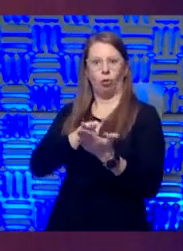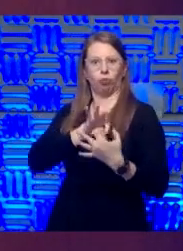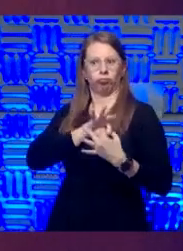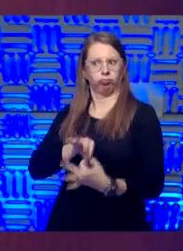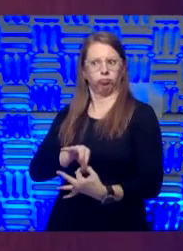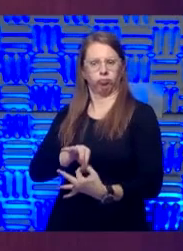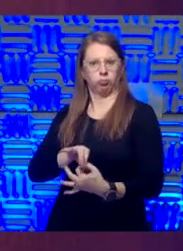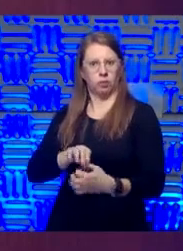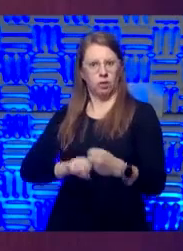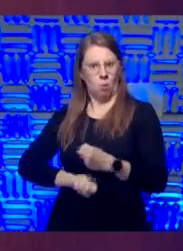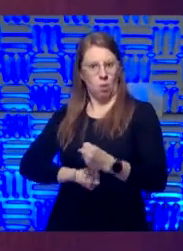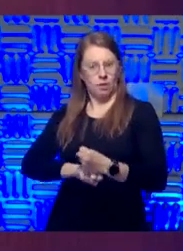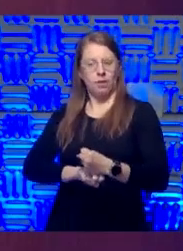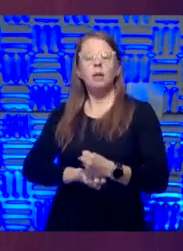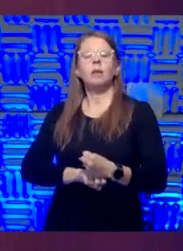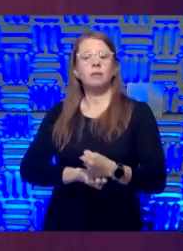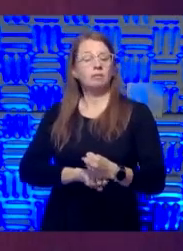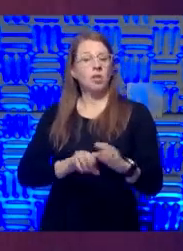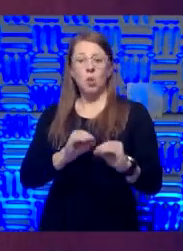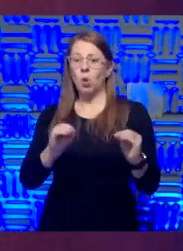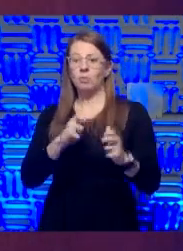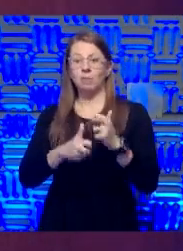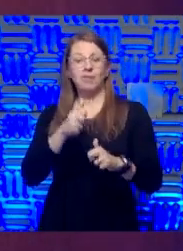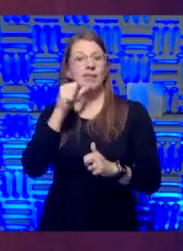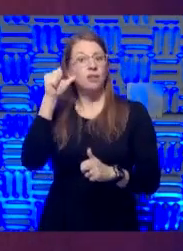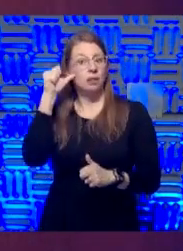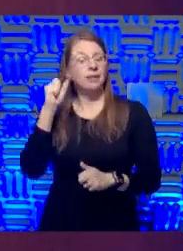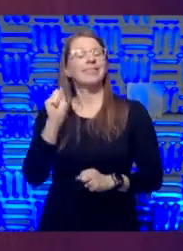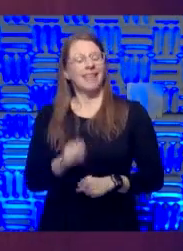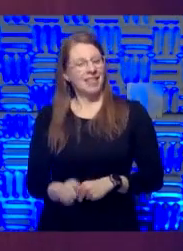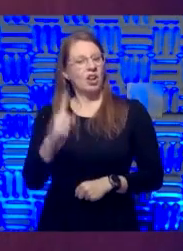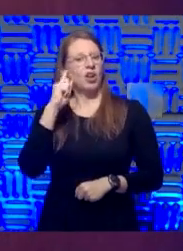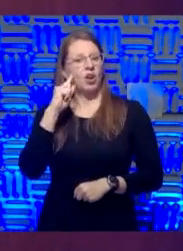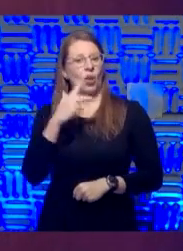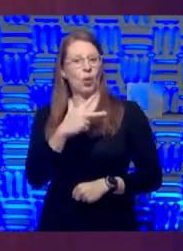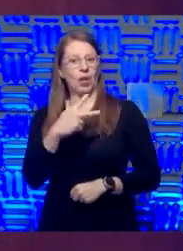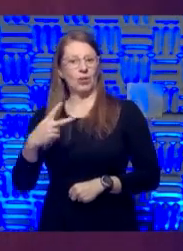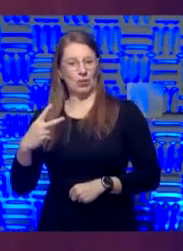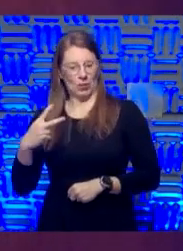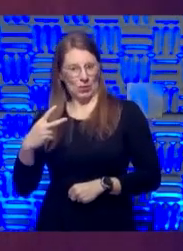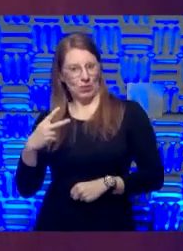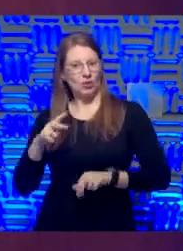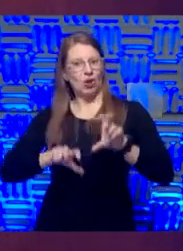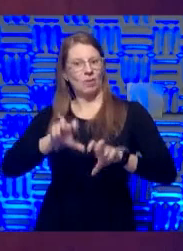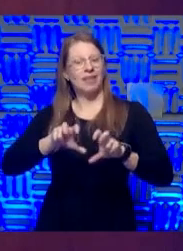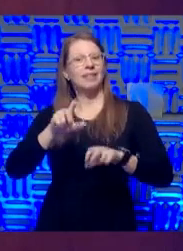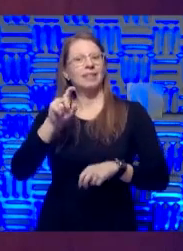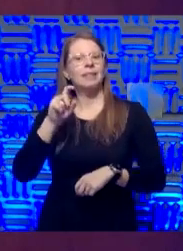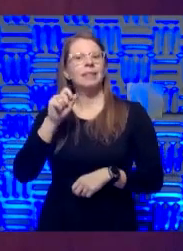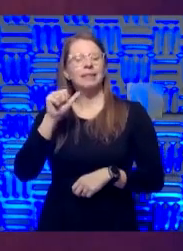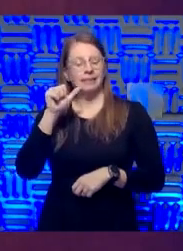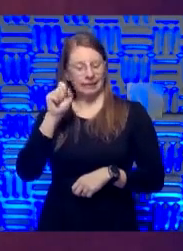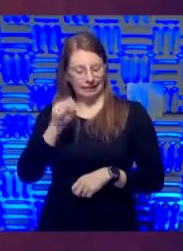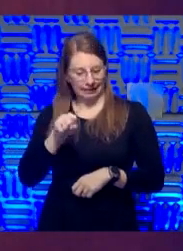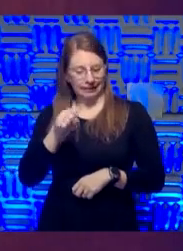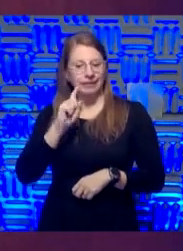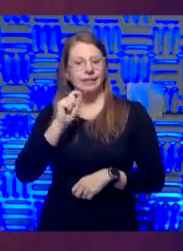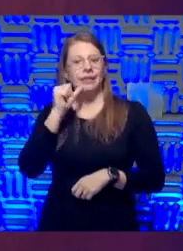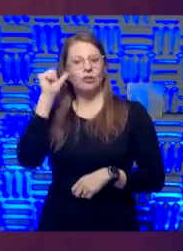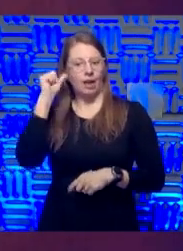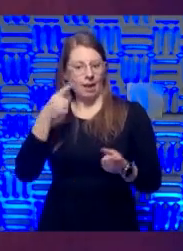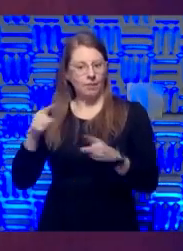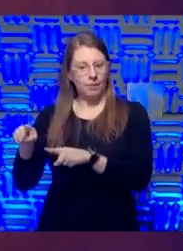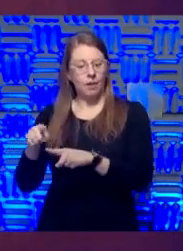problems out there yesterday. I hope that's the case. Yes, I heard about the 3-2 tournament on the weekend, and I saw the guidelines that they were going